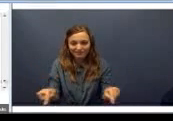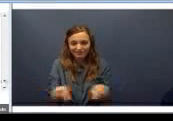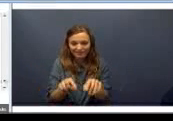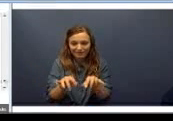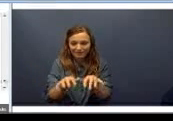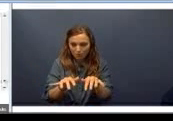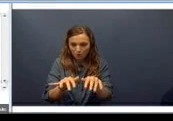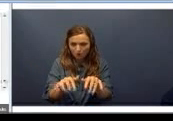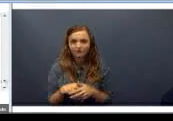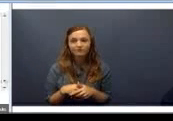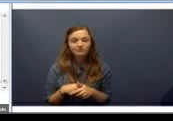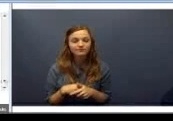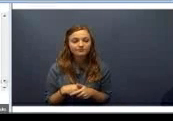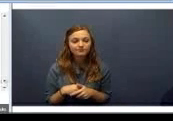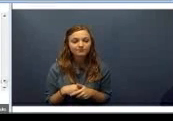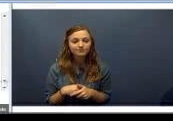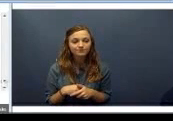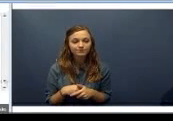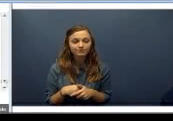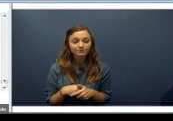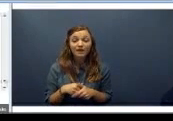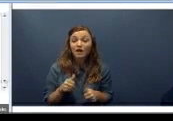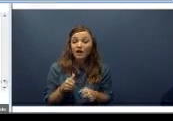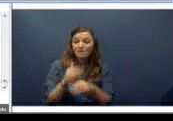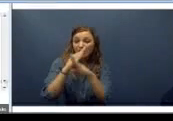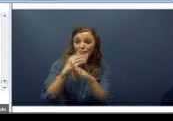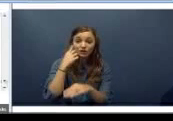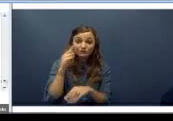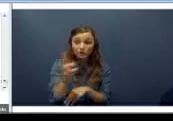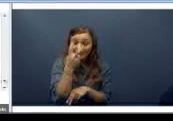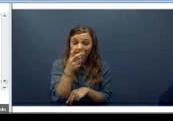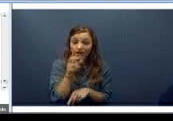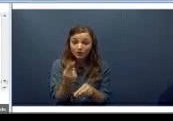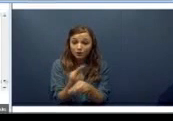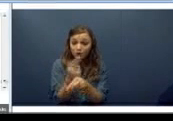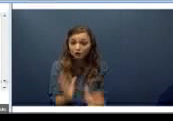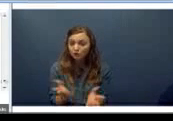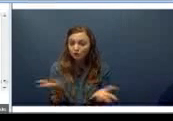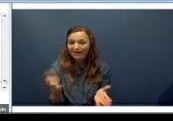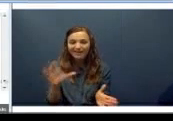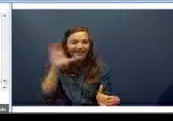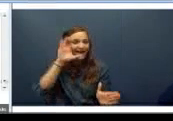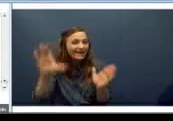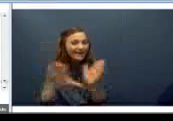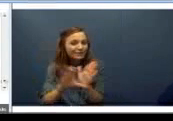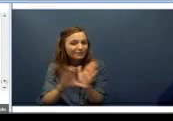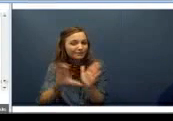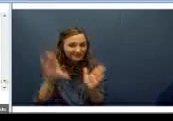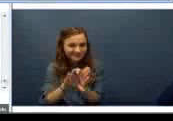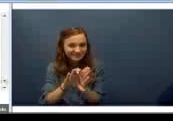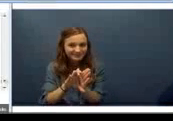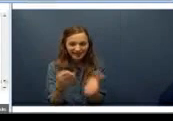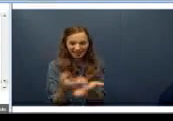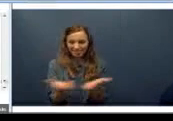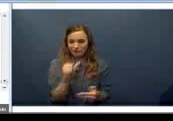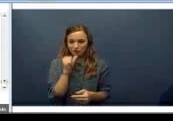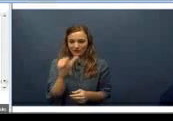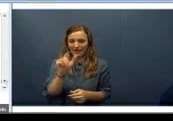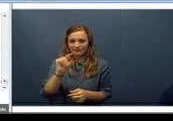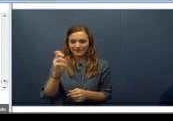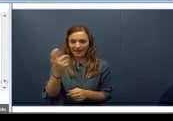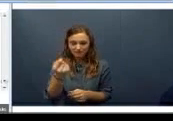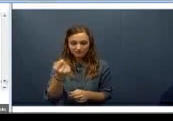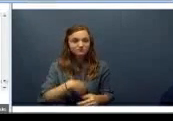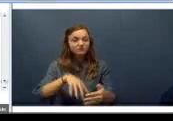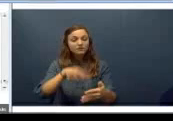So the same things apply to blind users. The primary barriers that blind users are going to face are images and